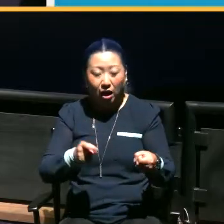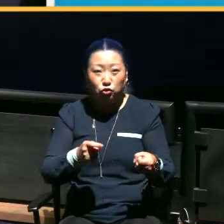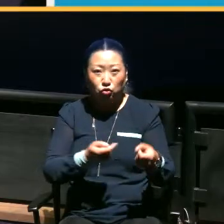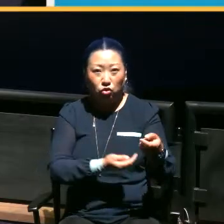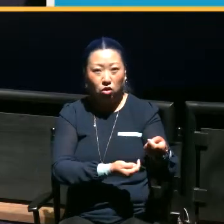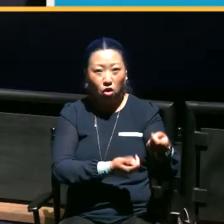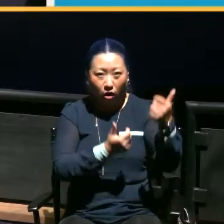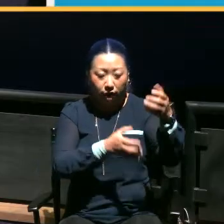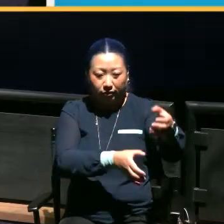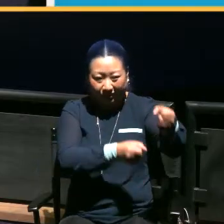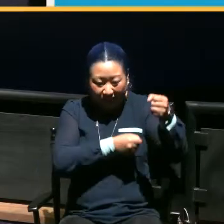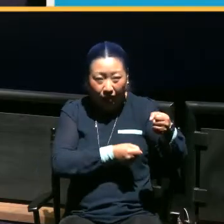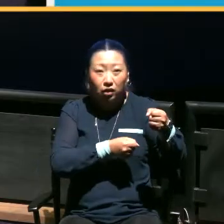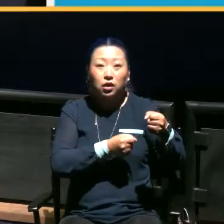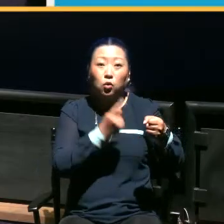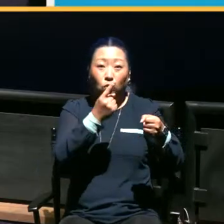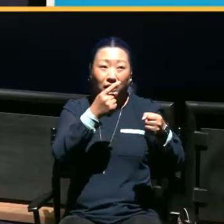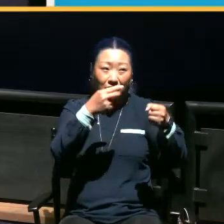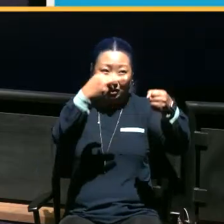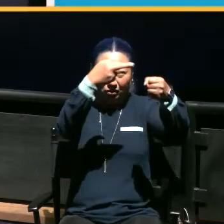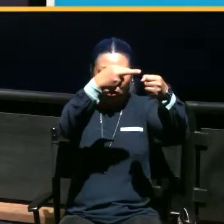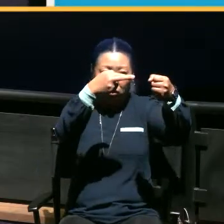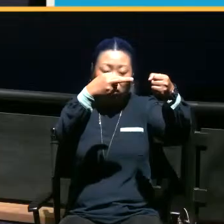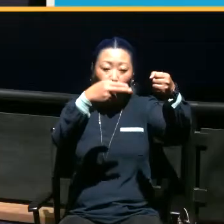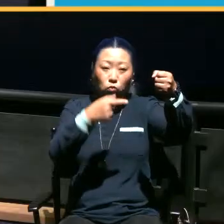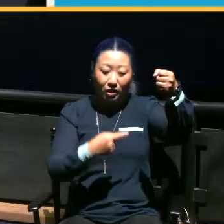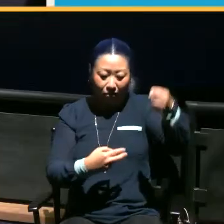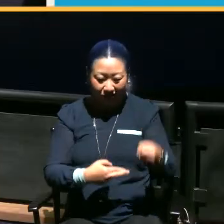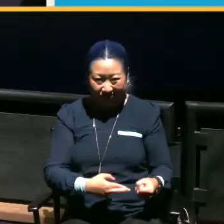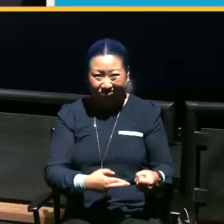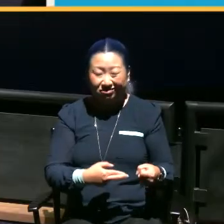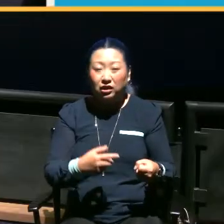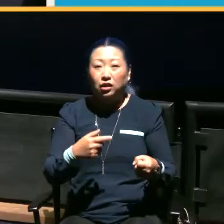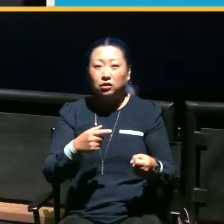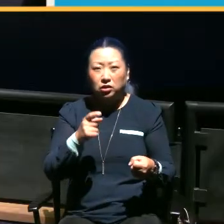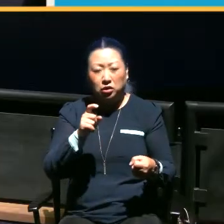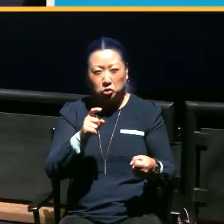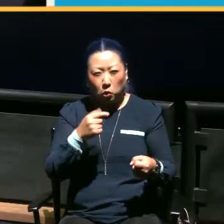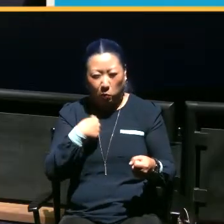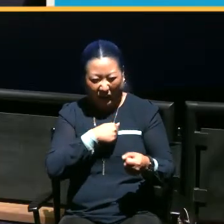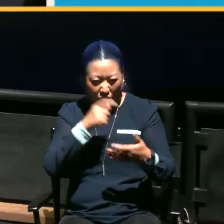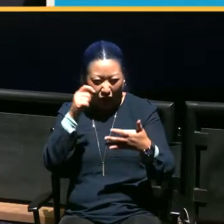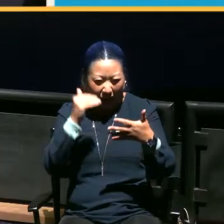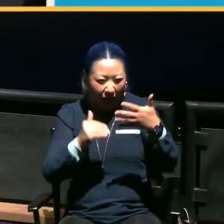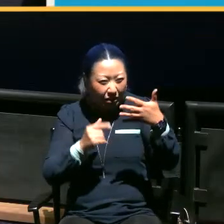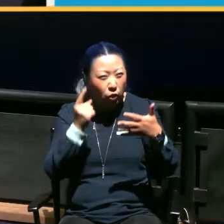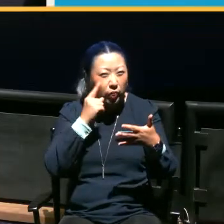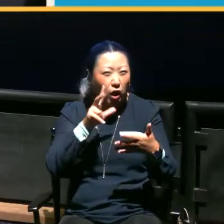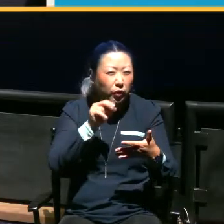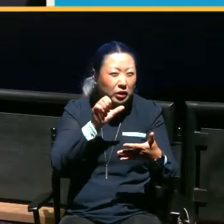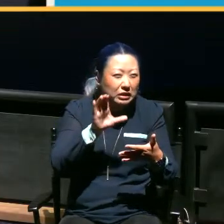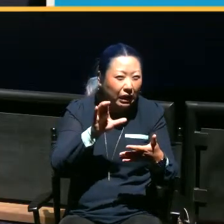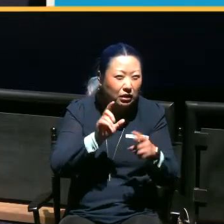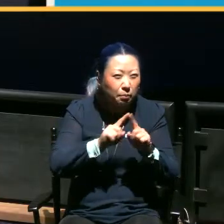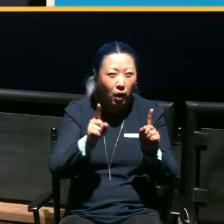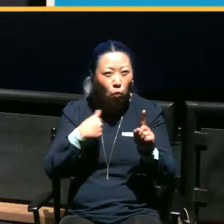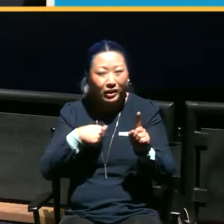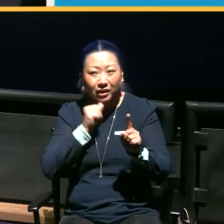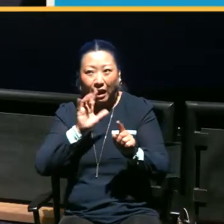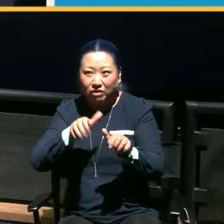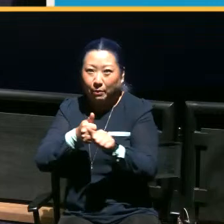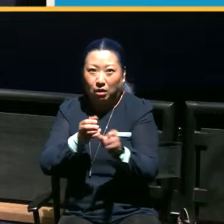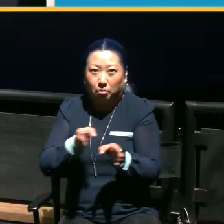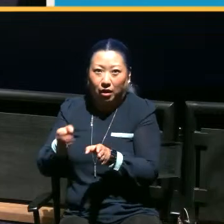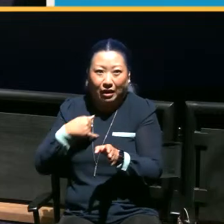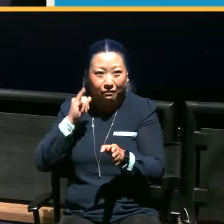bottom. And it was one line in the checklist. And I think we thought it was going to take about 30 seconds. We did not have a recourse for this, right? If I